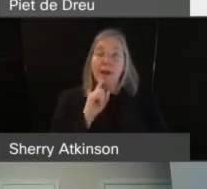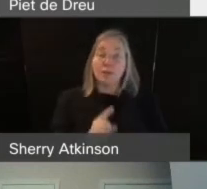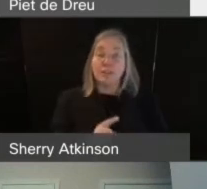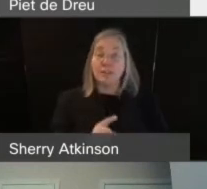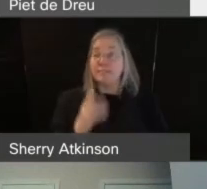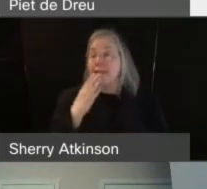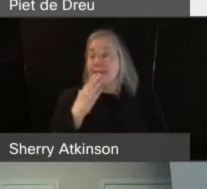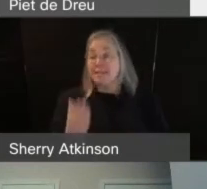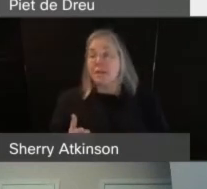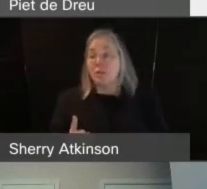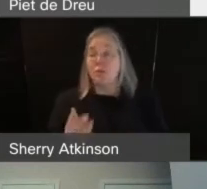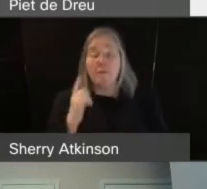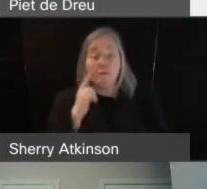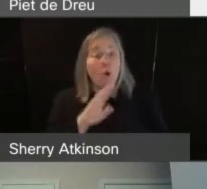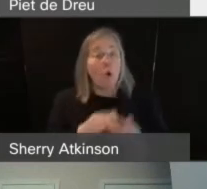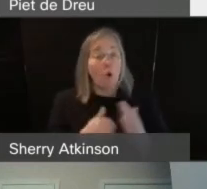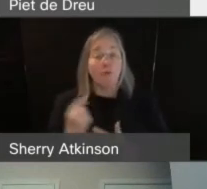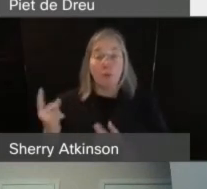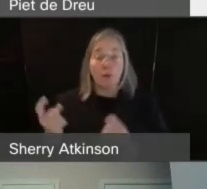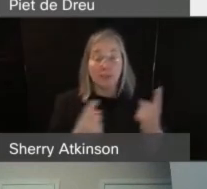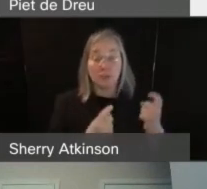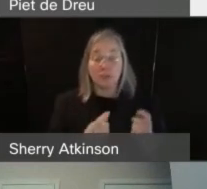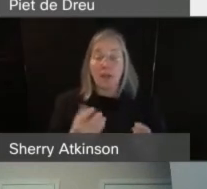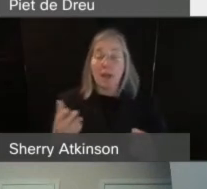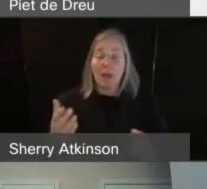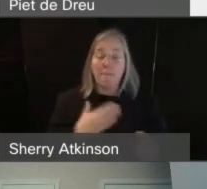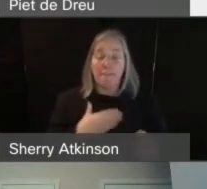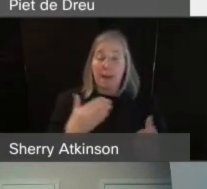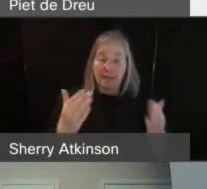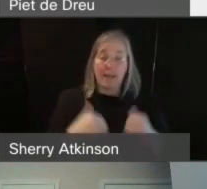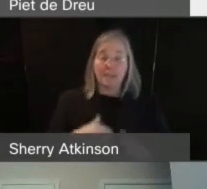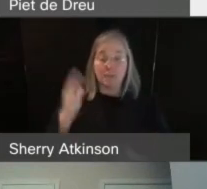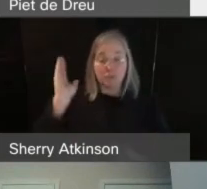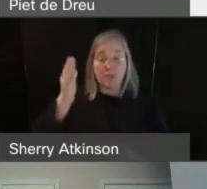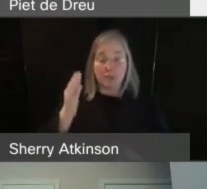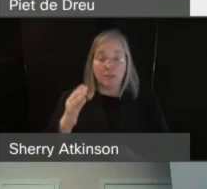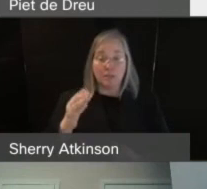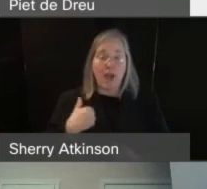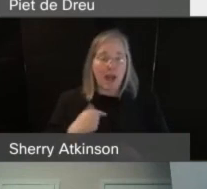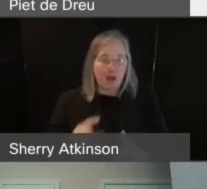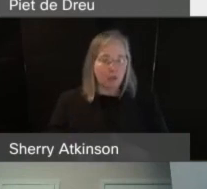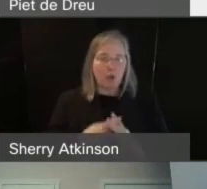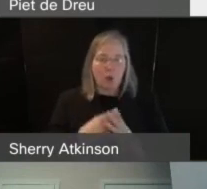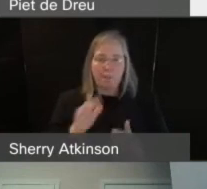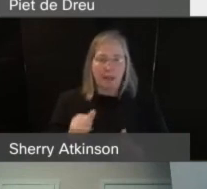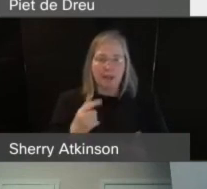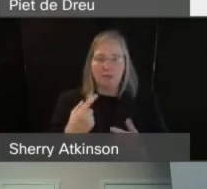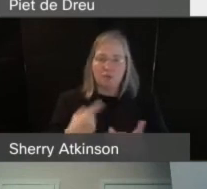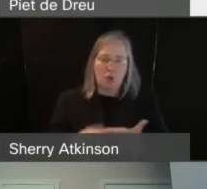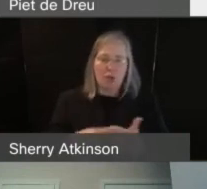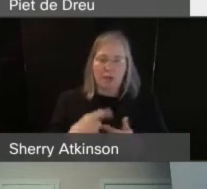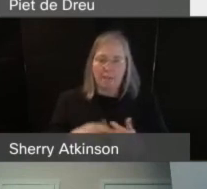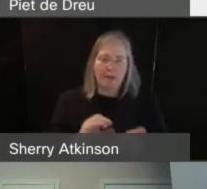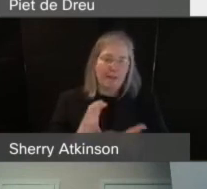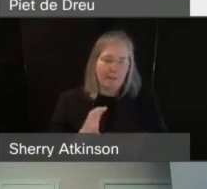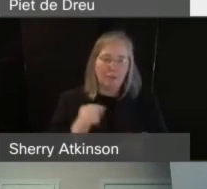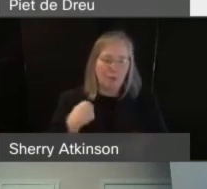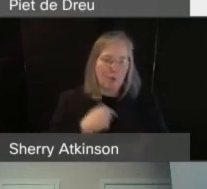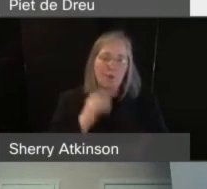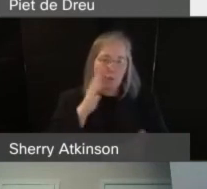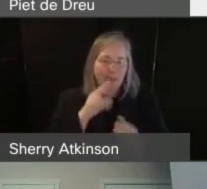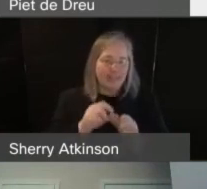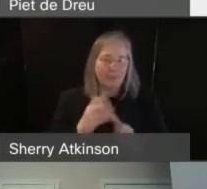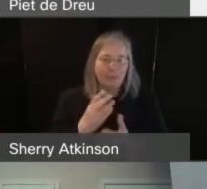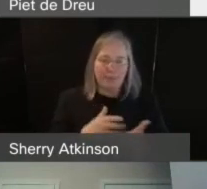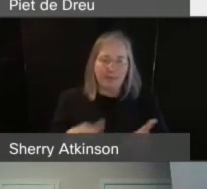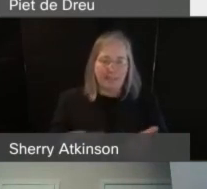Thank you for all the questions. My next presentation, I'll start by talking about capital, so we'll continue some of this discussion.